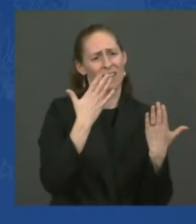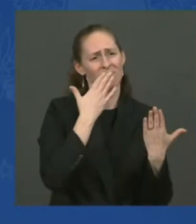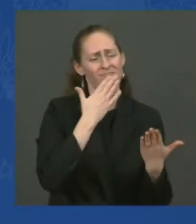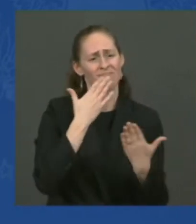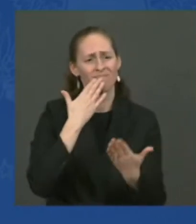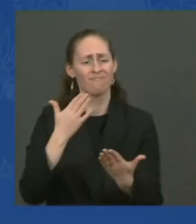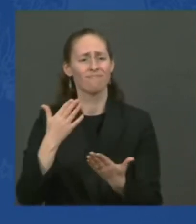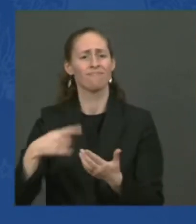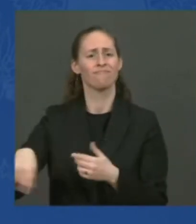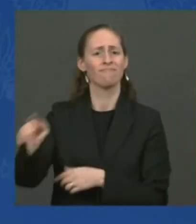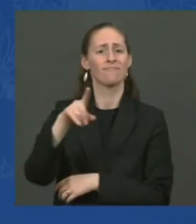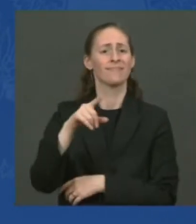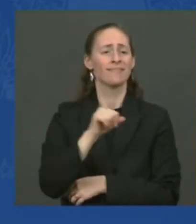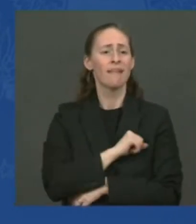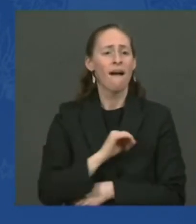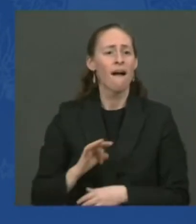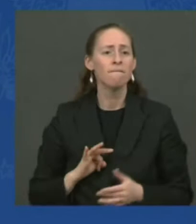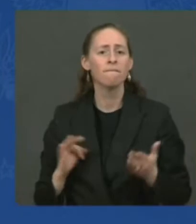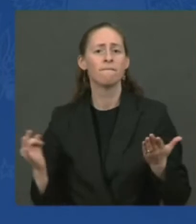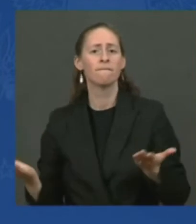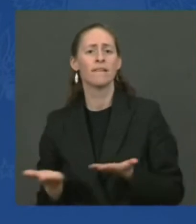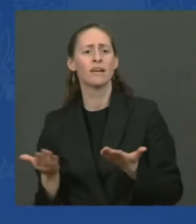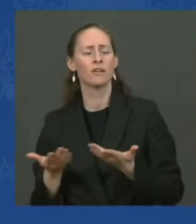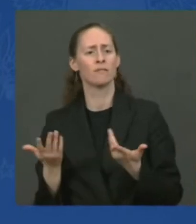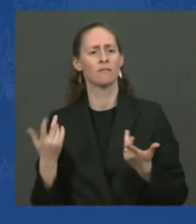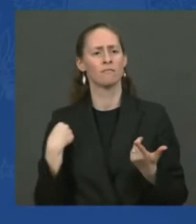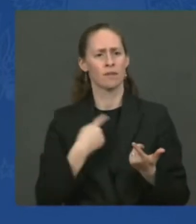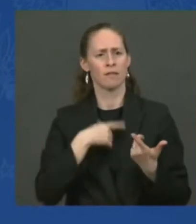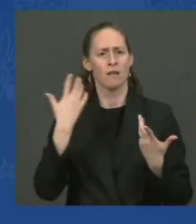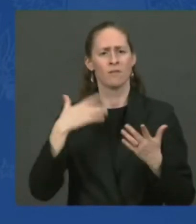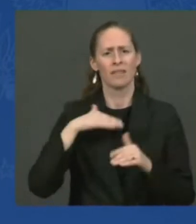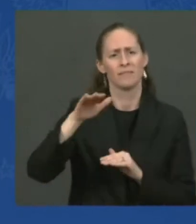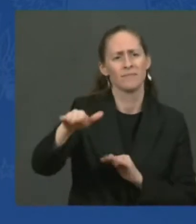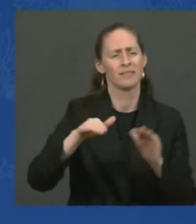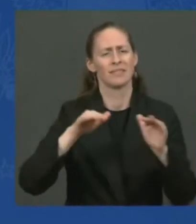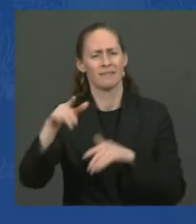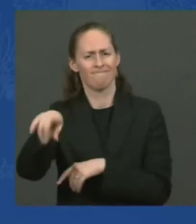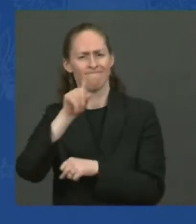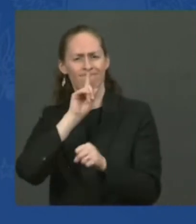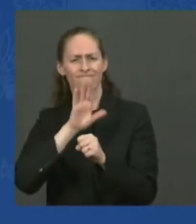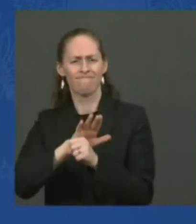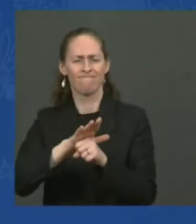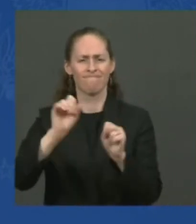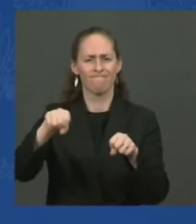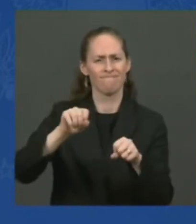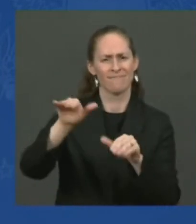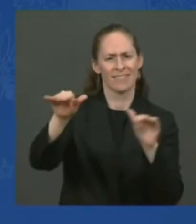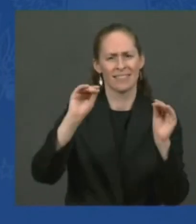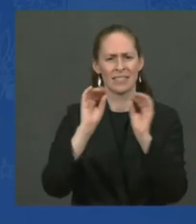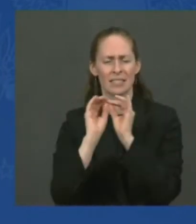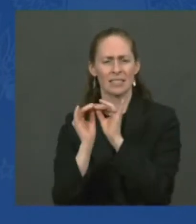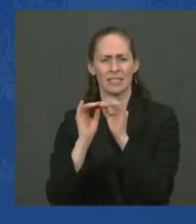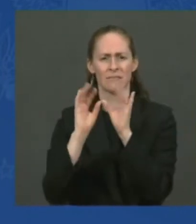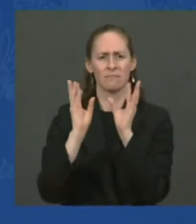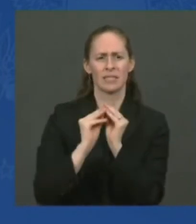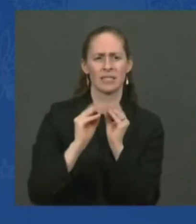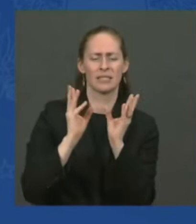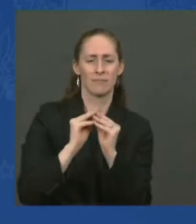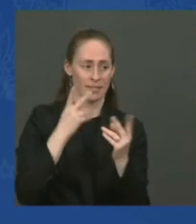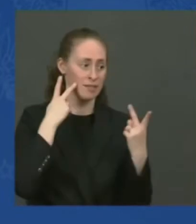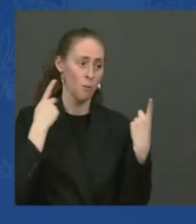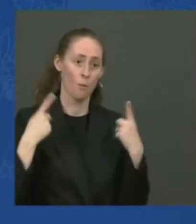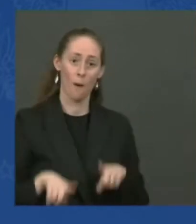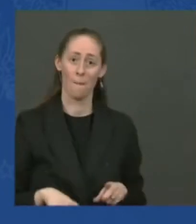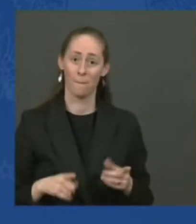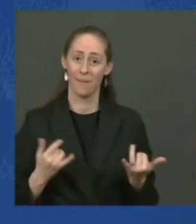who have in every step brought a depth of knowledge, commitment, and values-based leadership that is making a difference. Especially I